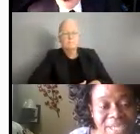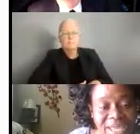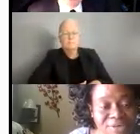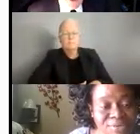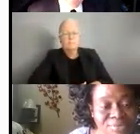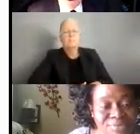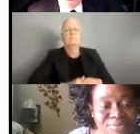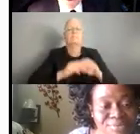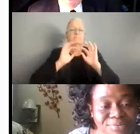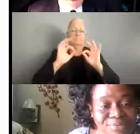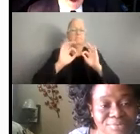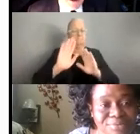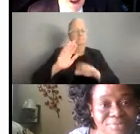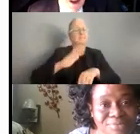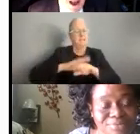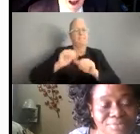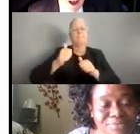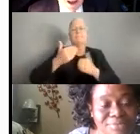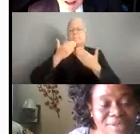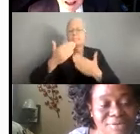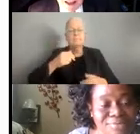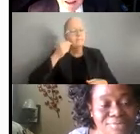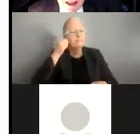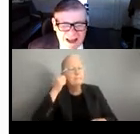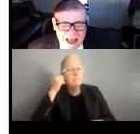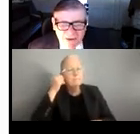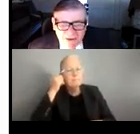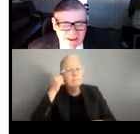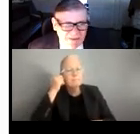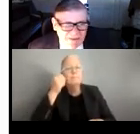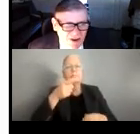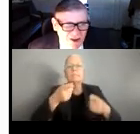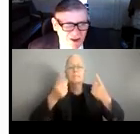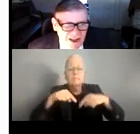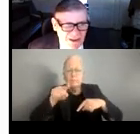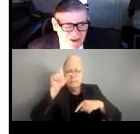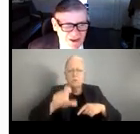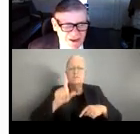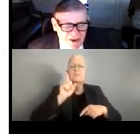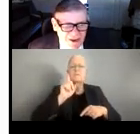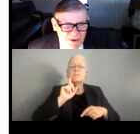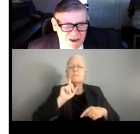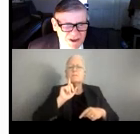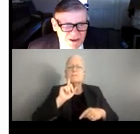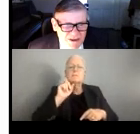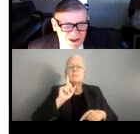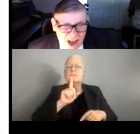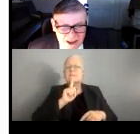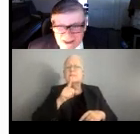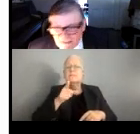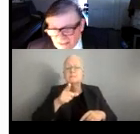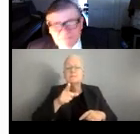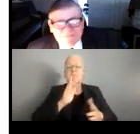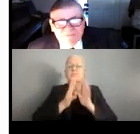all we have time for. Thank you very much. Thank you. Have we got this link with the person who wants to sign